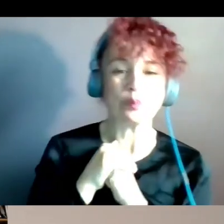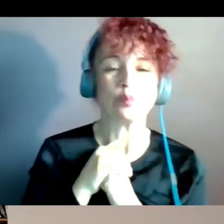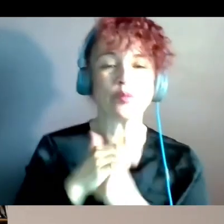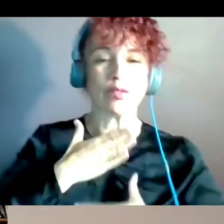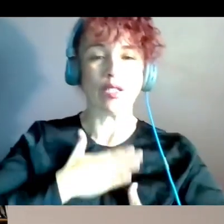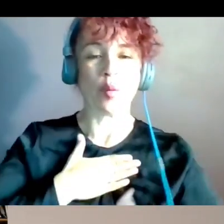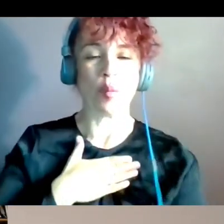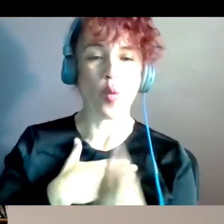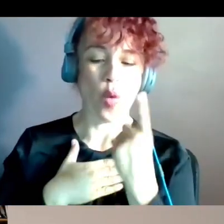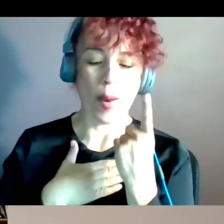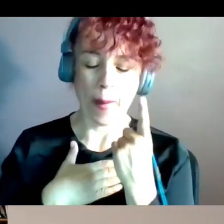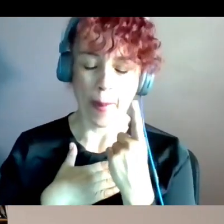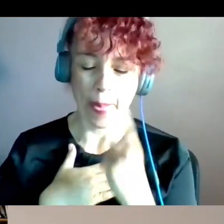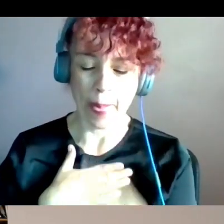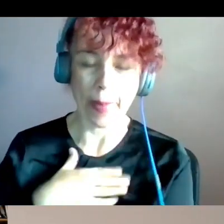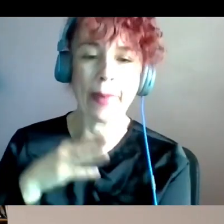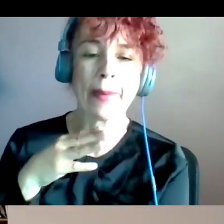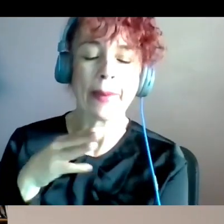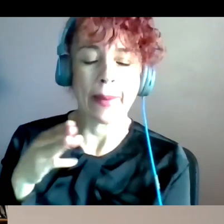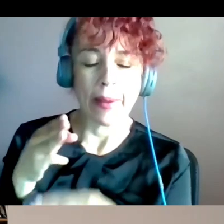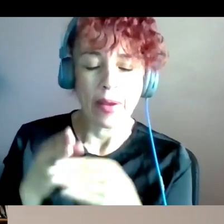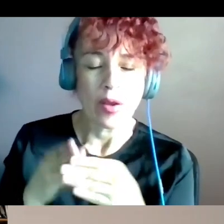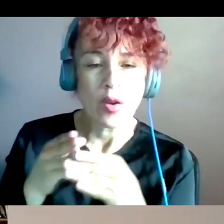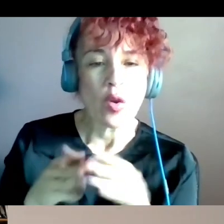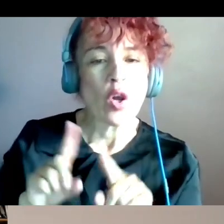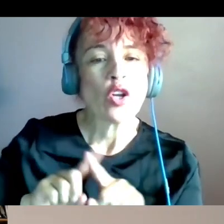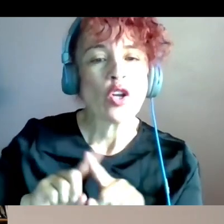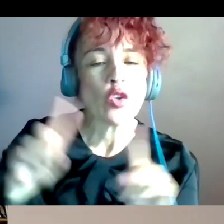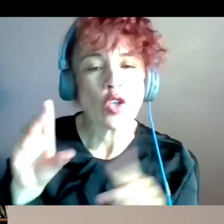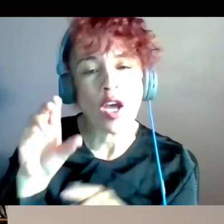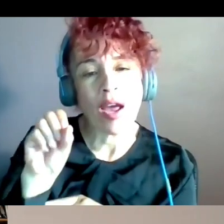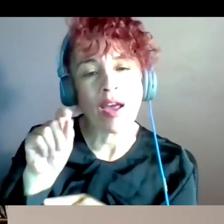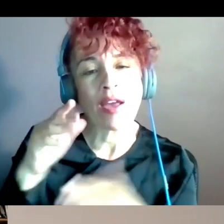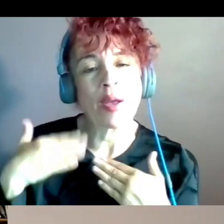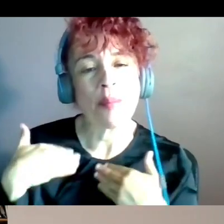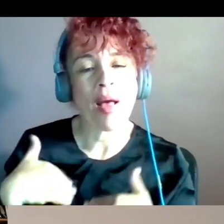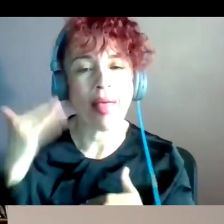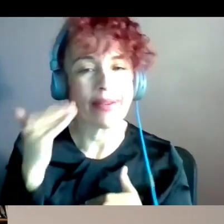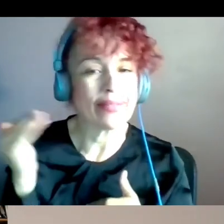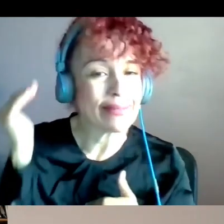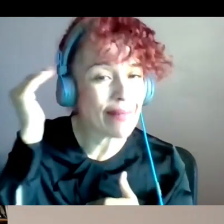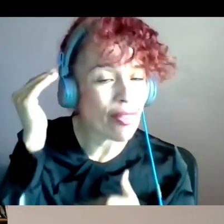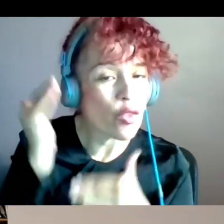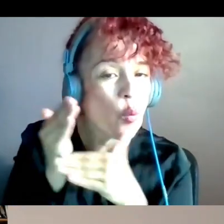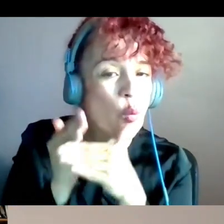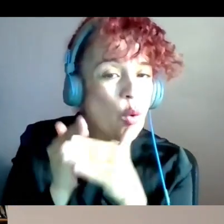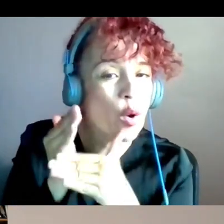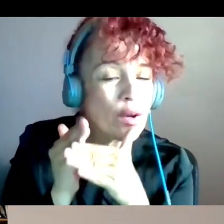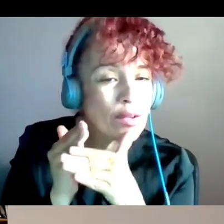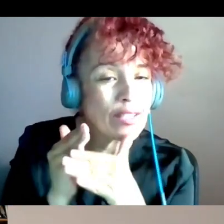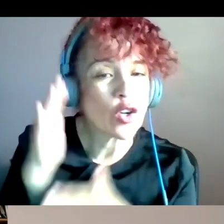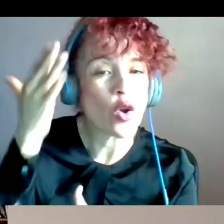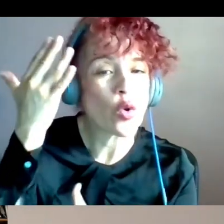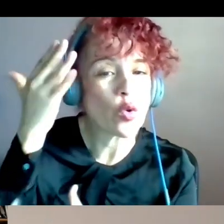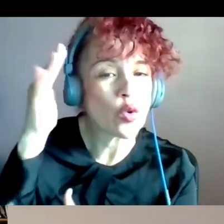My one piece of wood wisdom that I think is unique that I've contributed to the body of knowledge on wood is that a tree